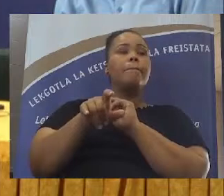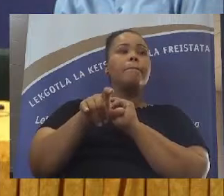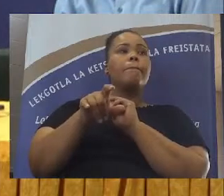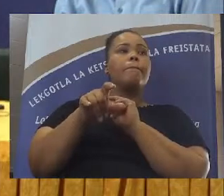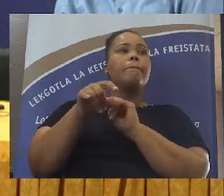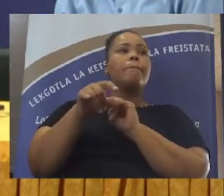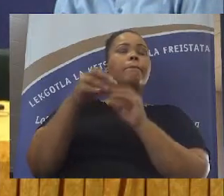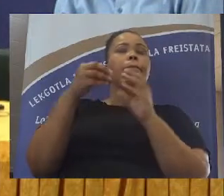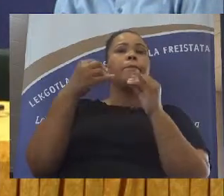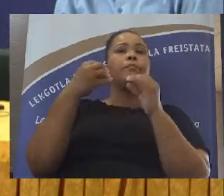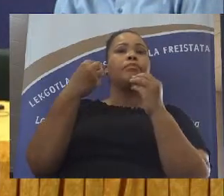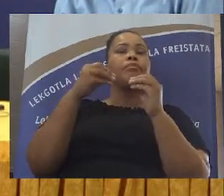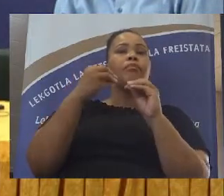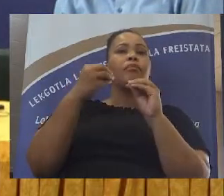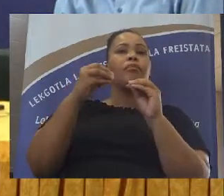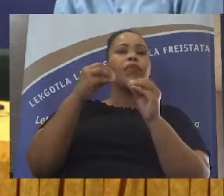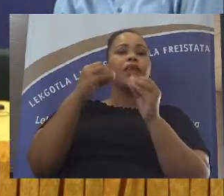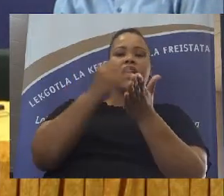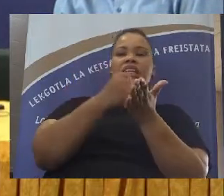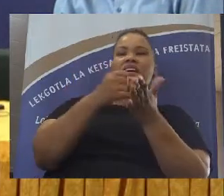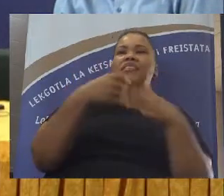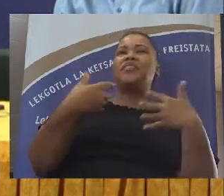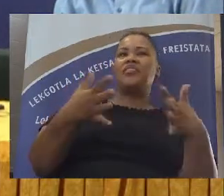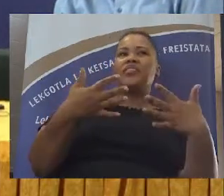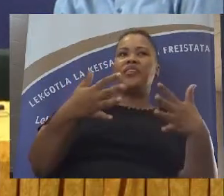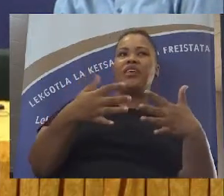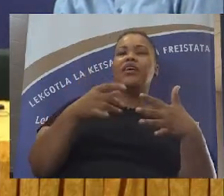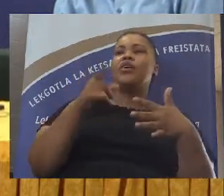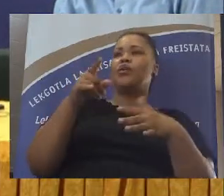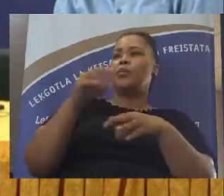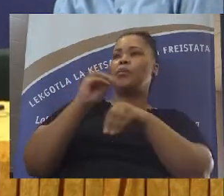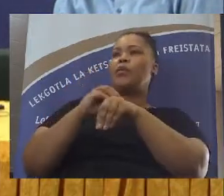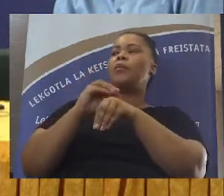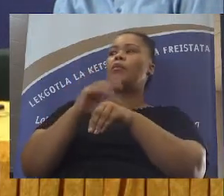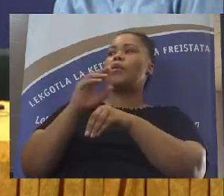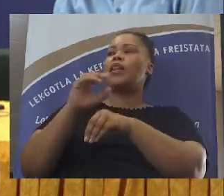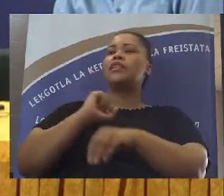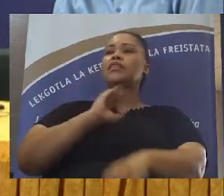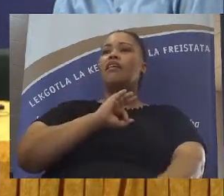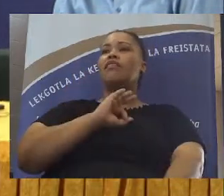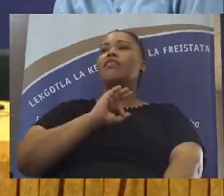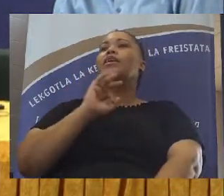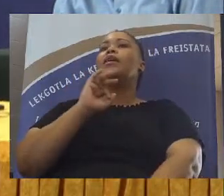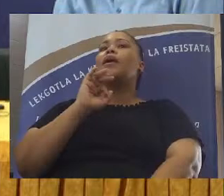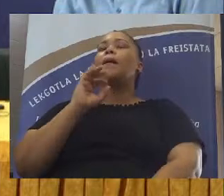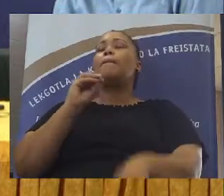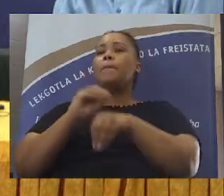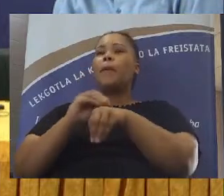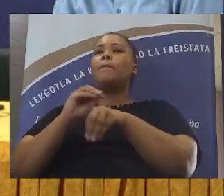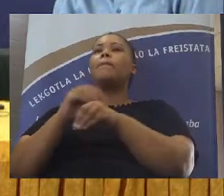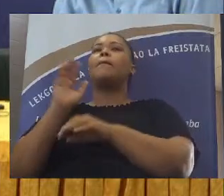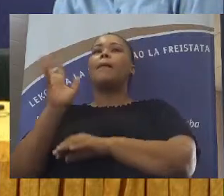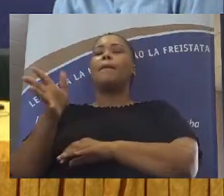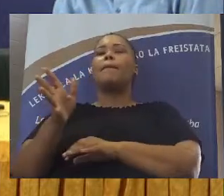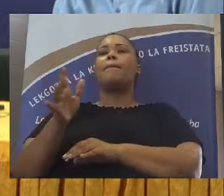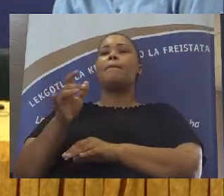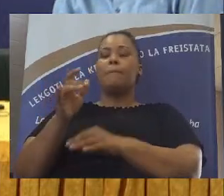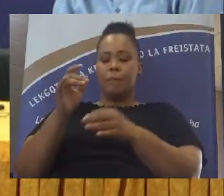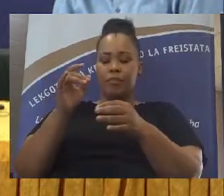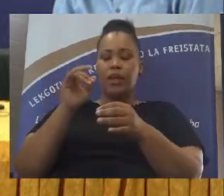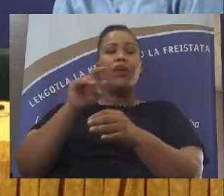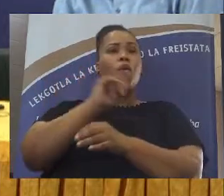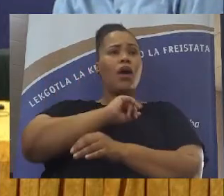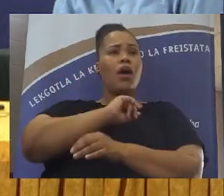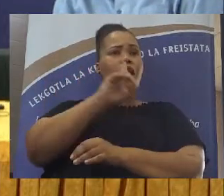cooperative that has no meaning, you're going to be in trouble, official. And it's sometimes, that because it's